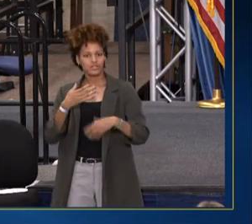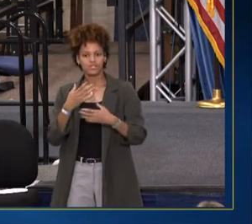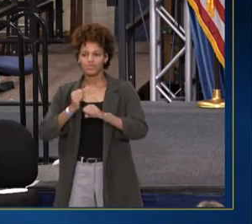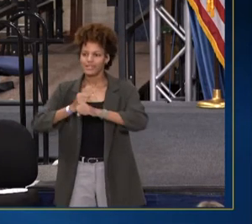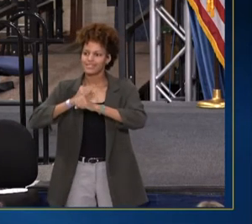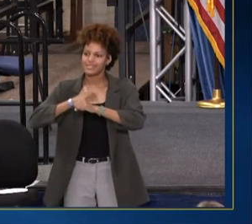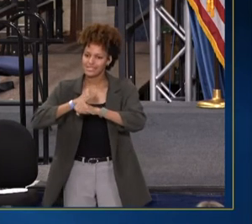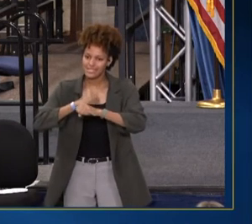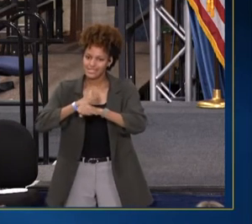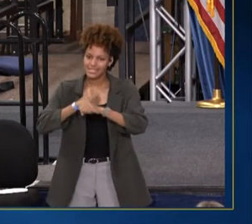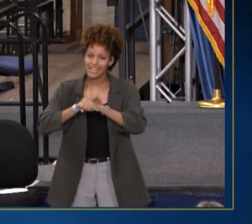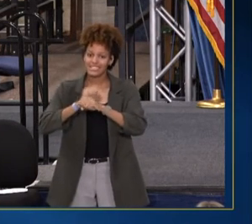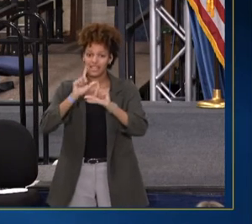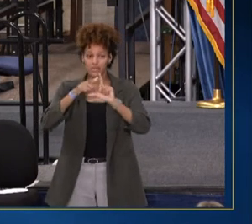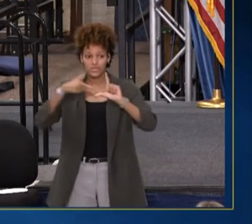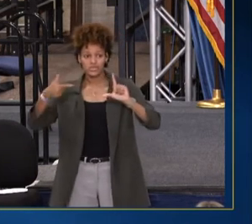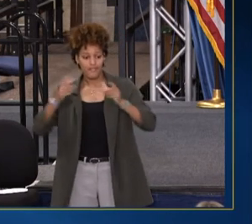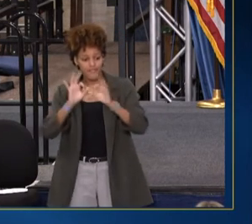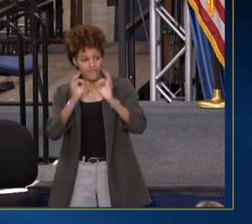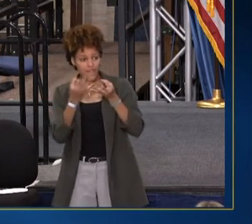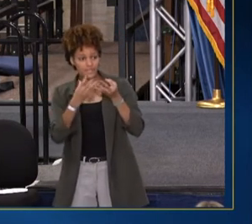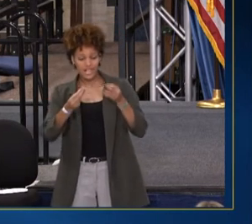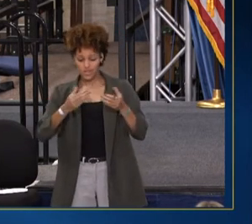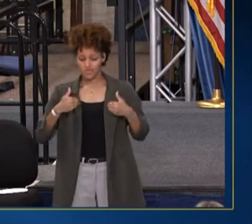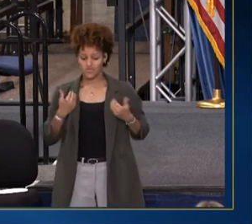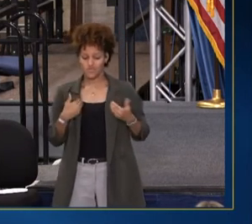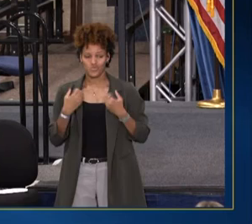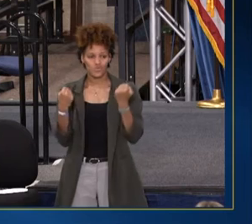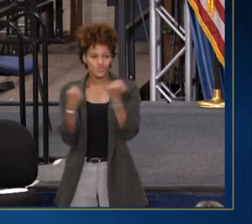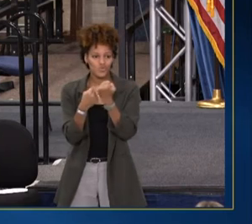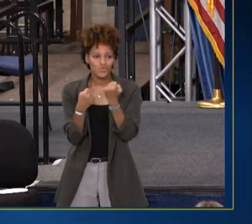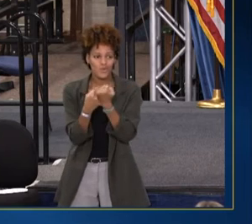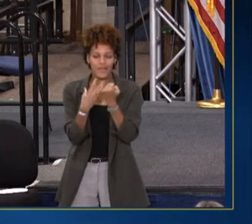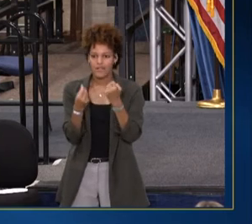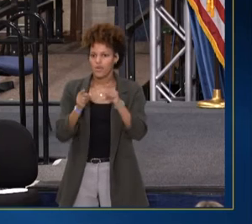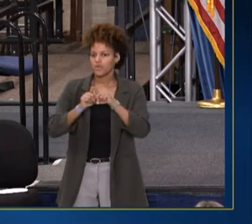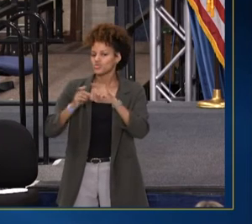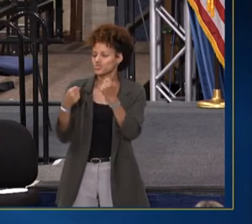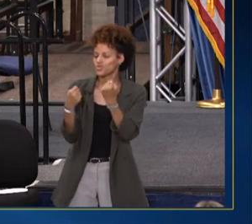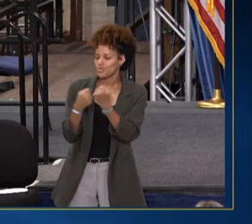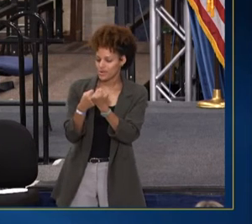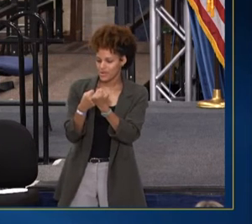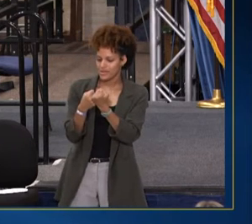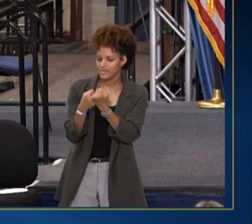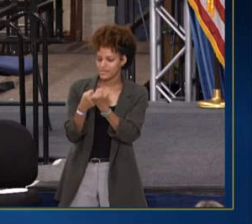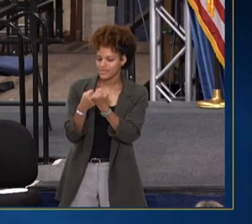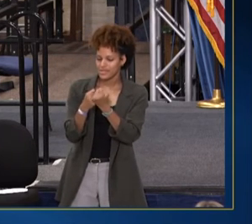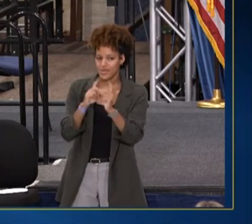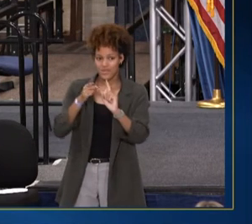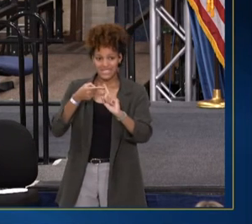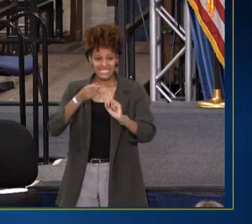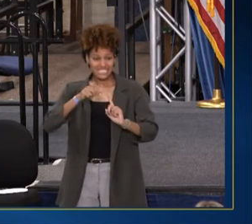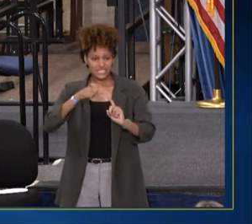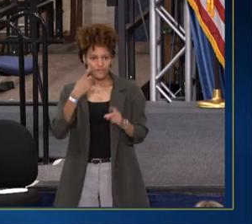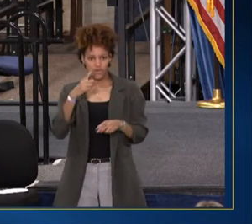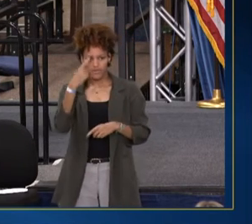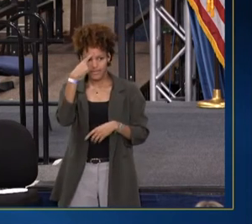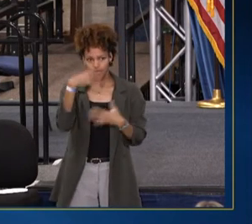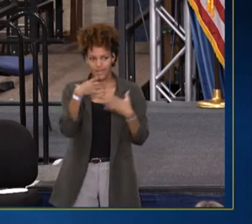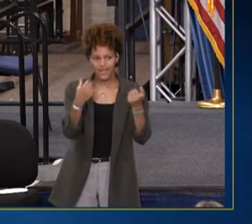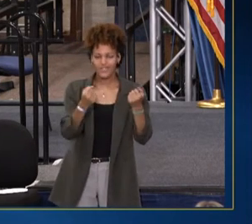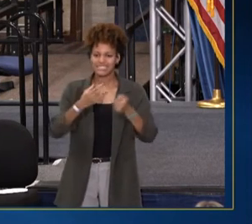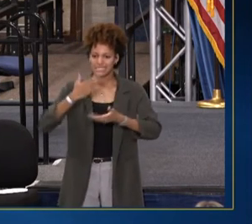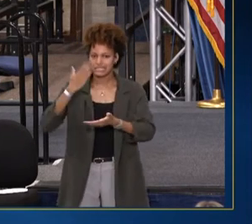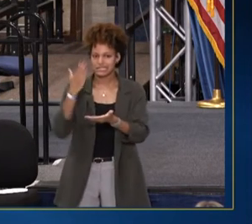protect LGBTQ plus families and youth support, and also support youth when it comes to mental health and stop